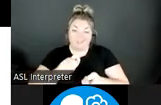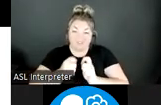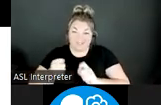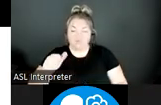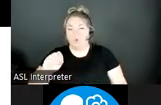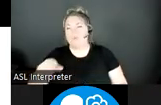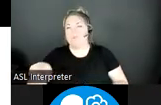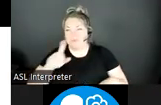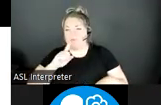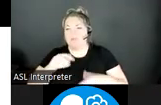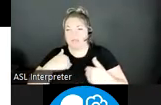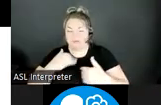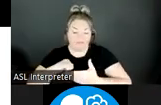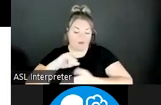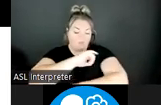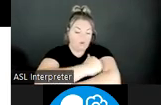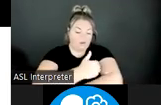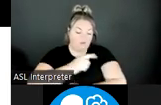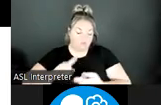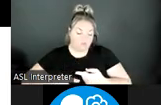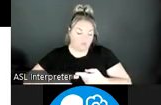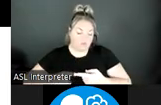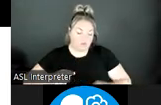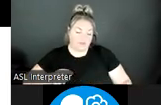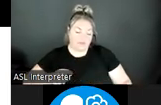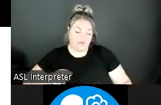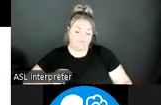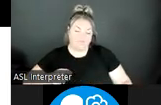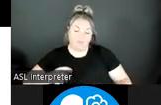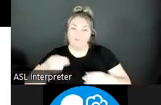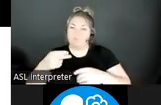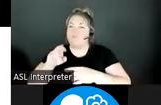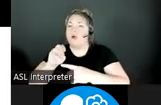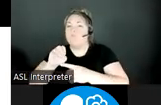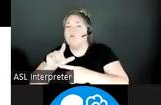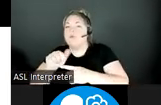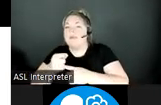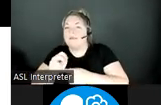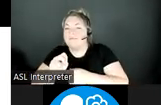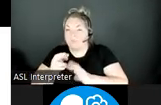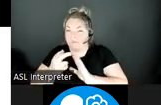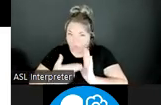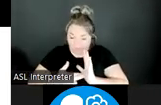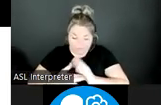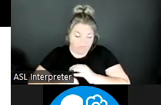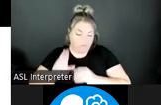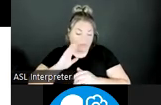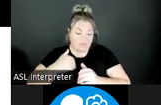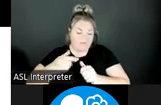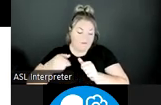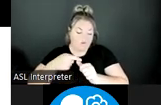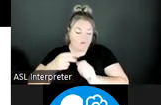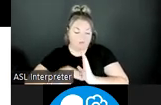really have that authority to, it's called promulgate the rules. So we will do our first reading at the State Board of